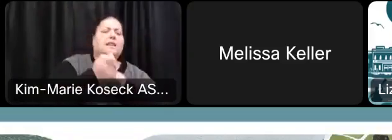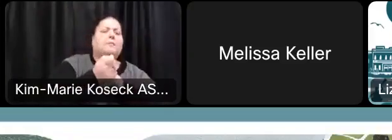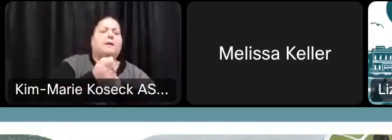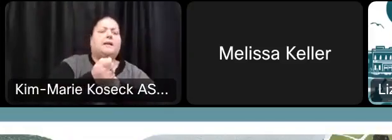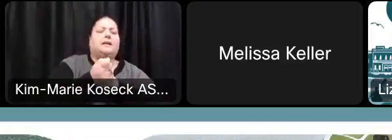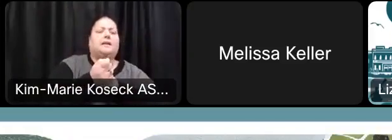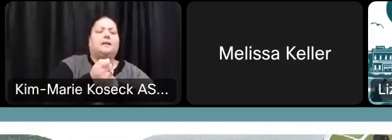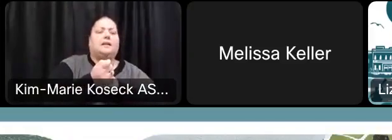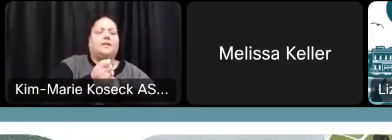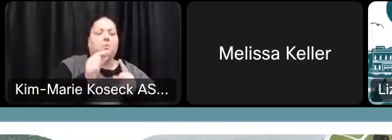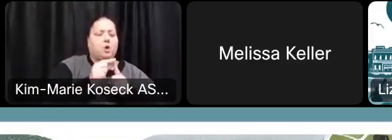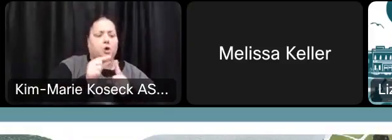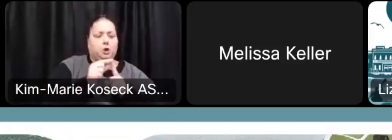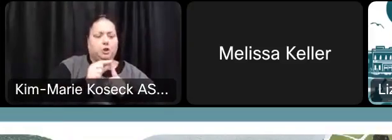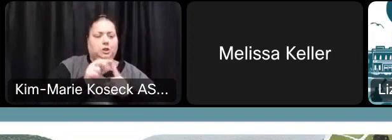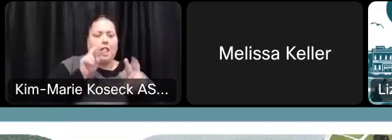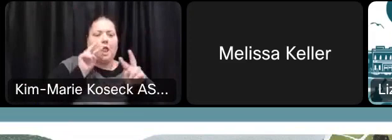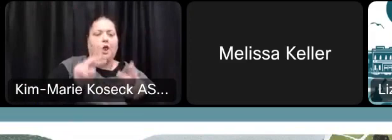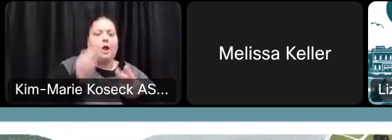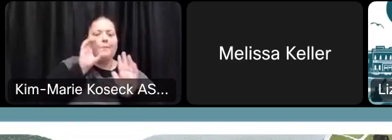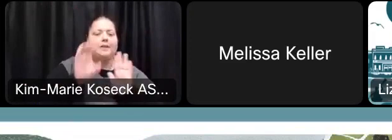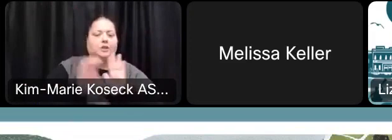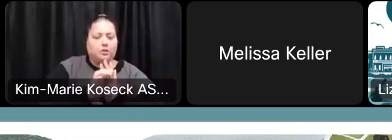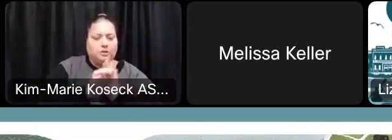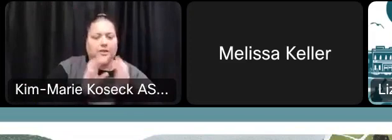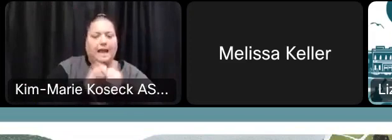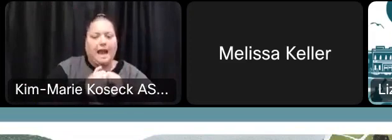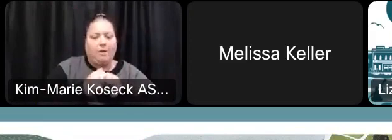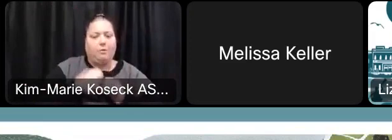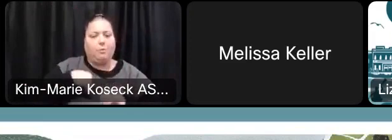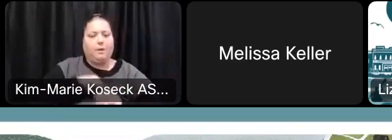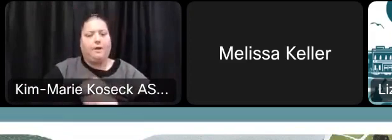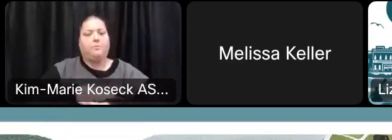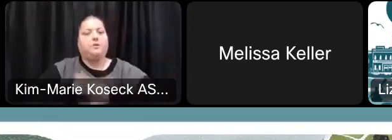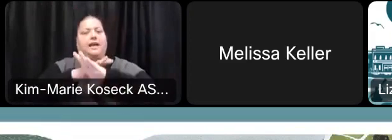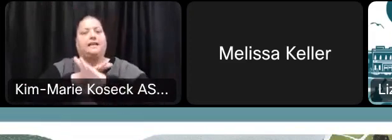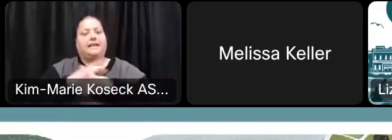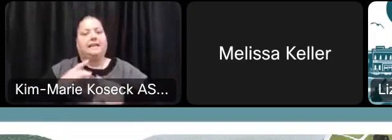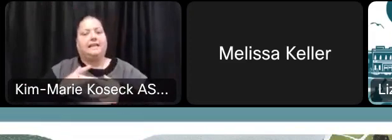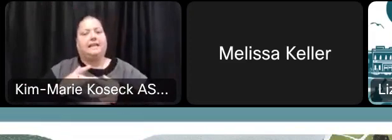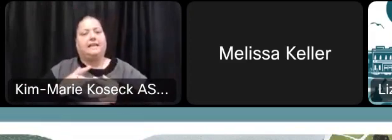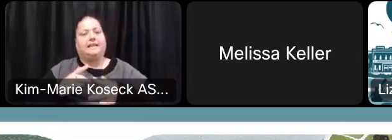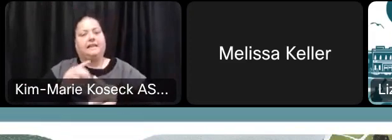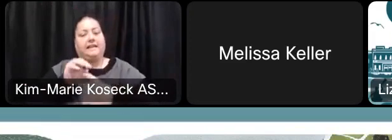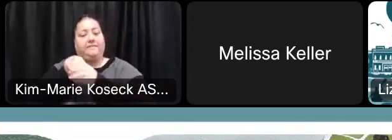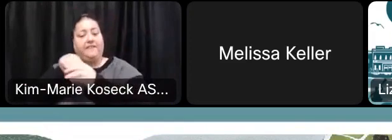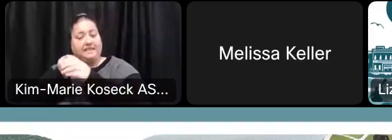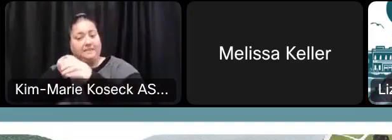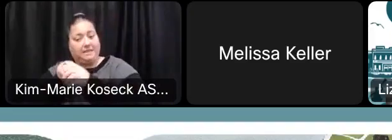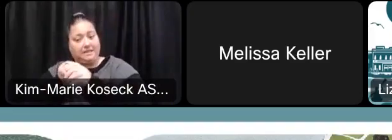from the words and just look at pictures here on how we're protecting these investments